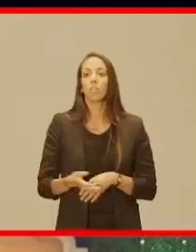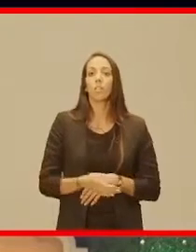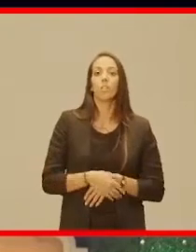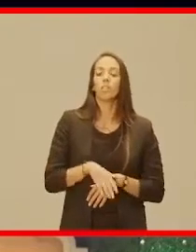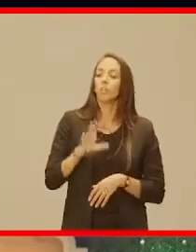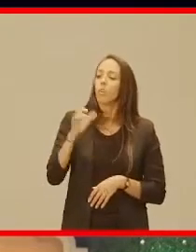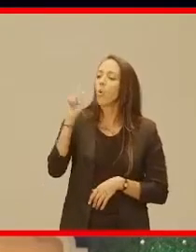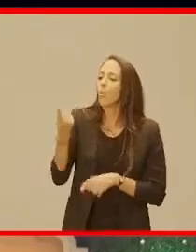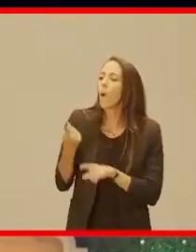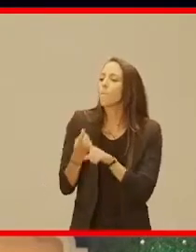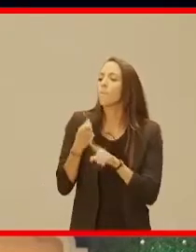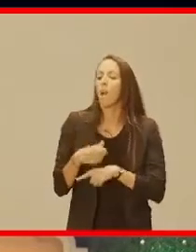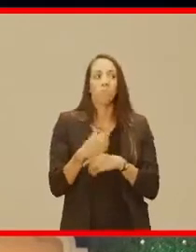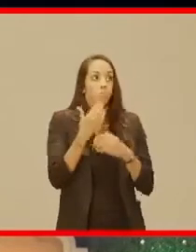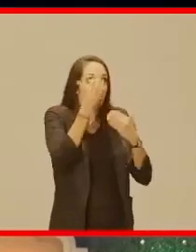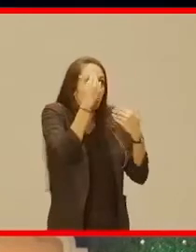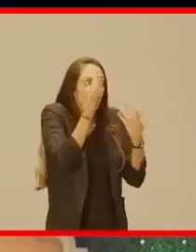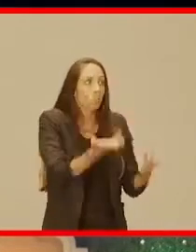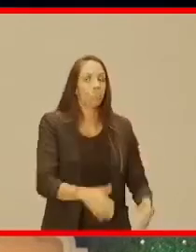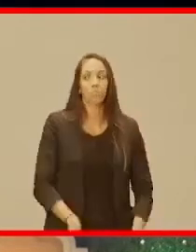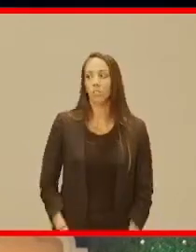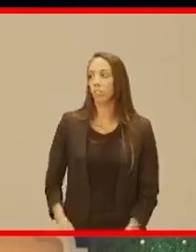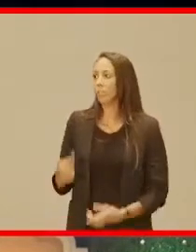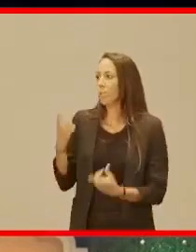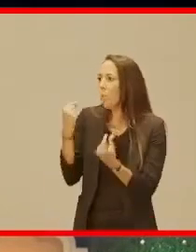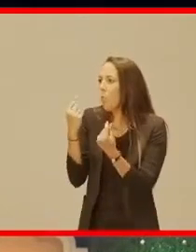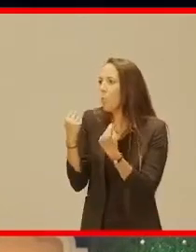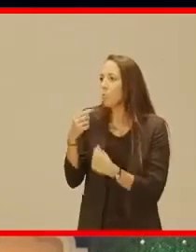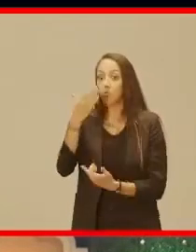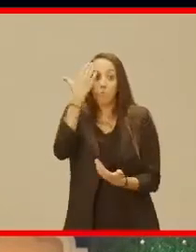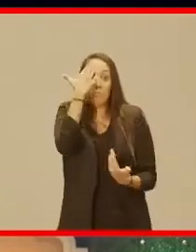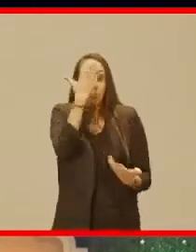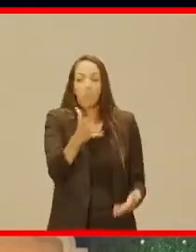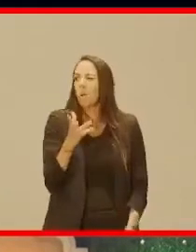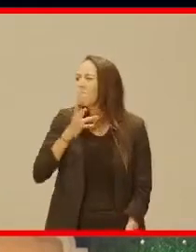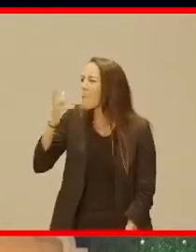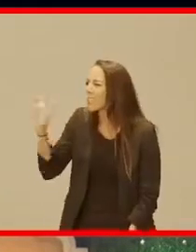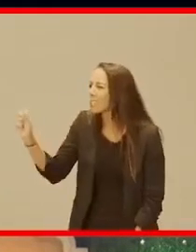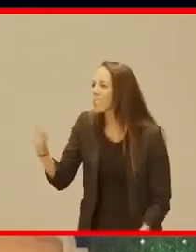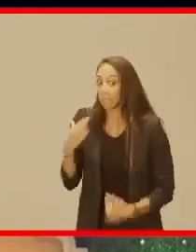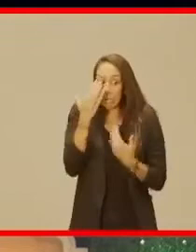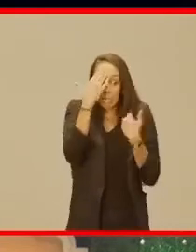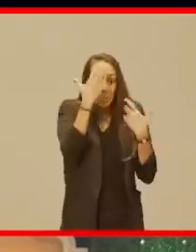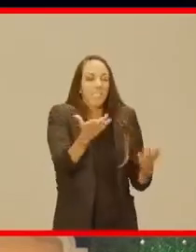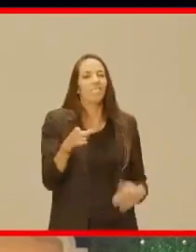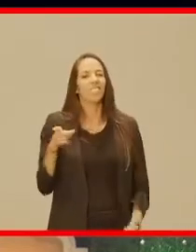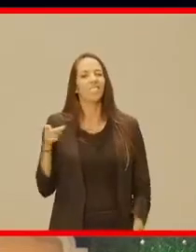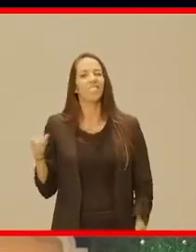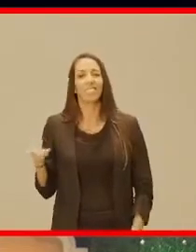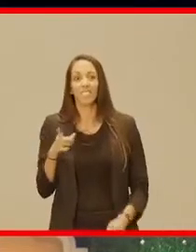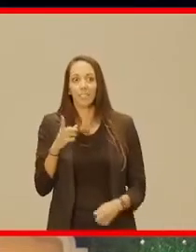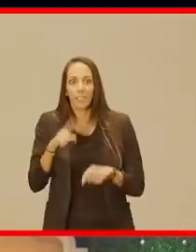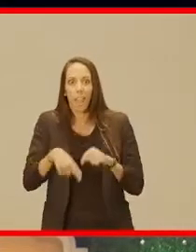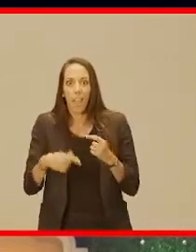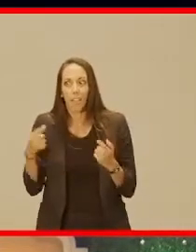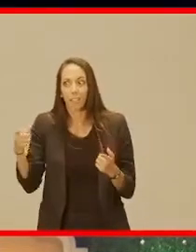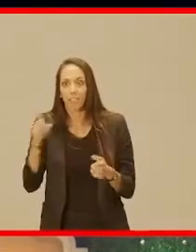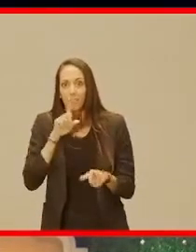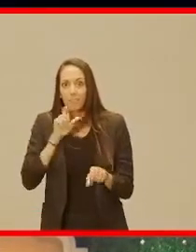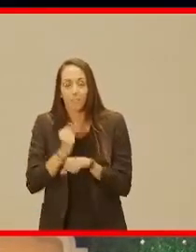from or like what his address is or like who his parents are. So how